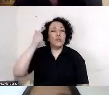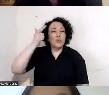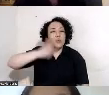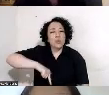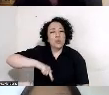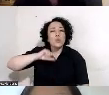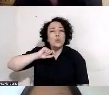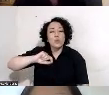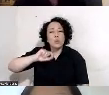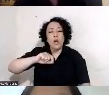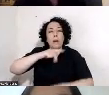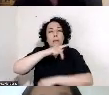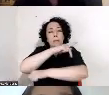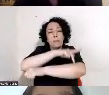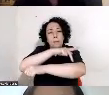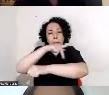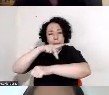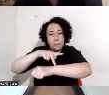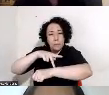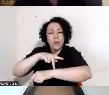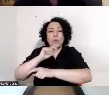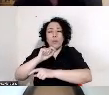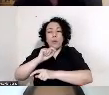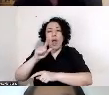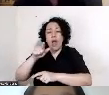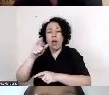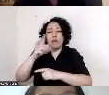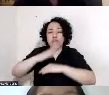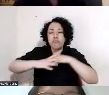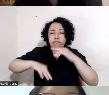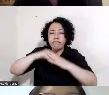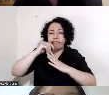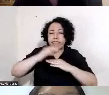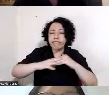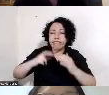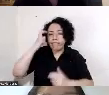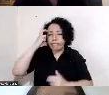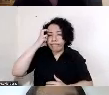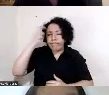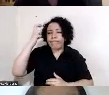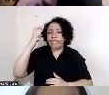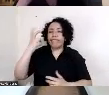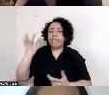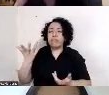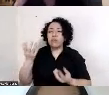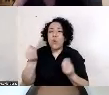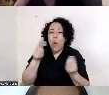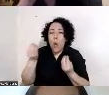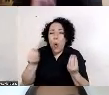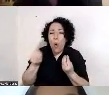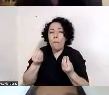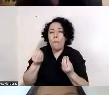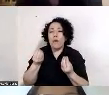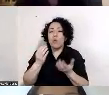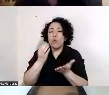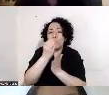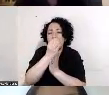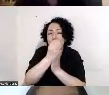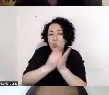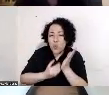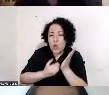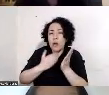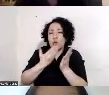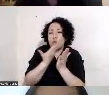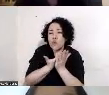de pedagogia para a dupla excepcionalidade. A importância de atividades extracurriculares,